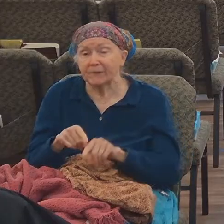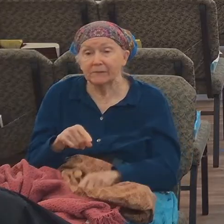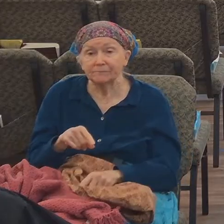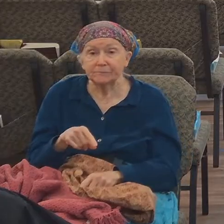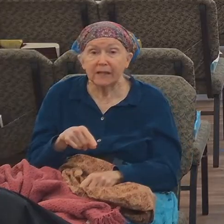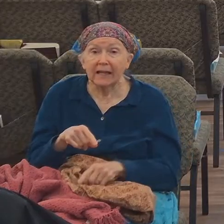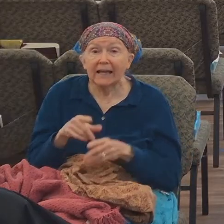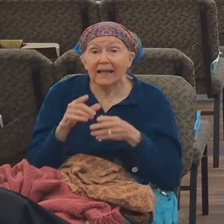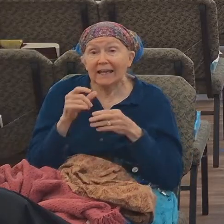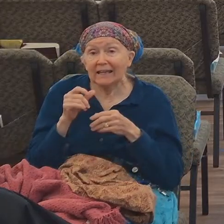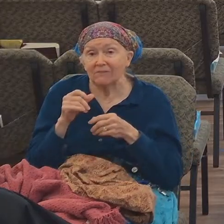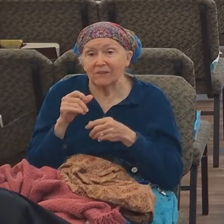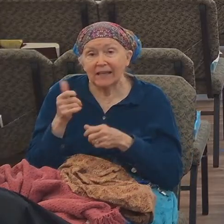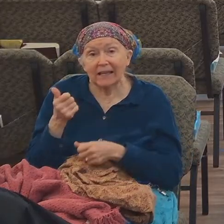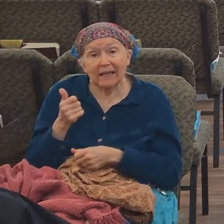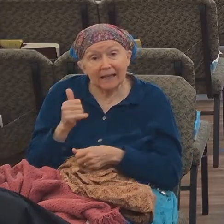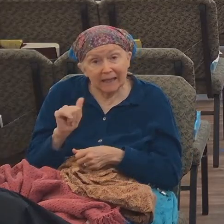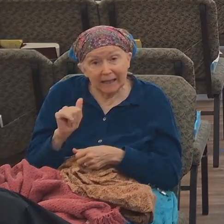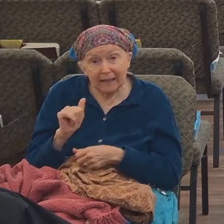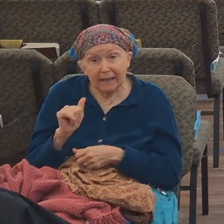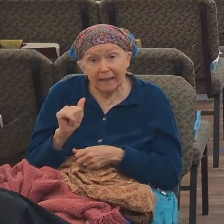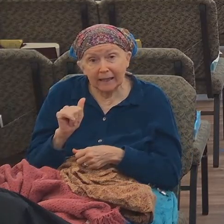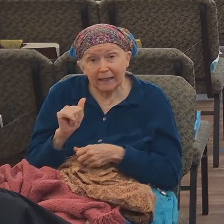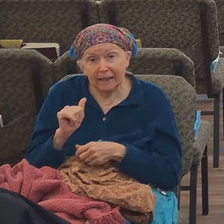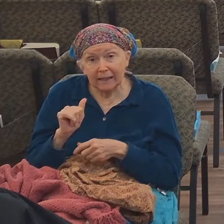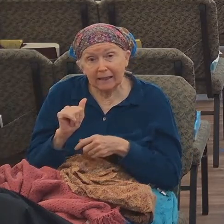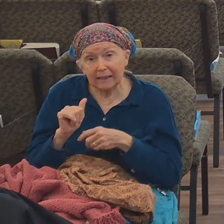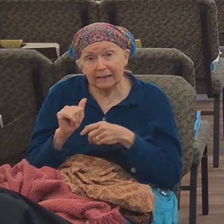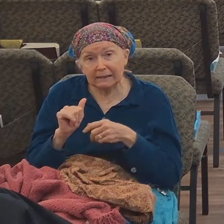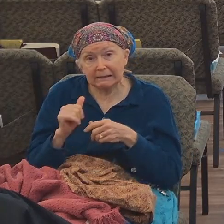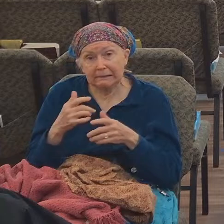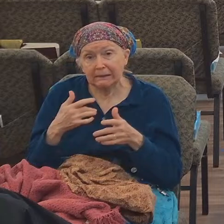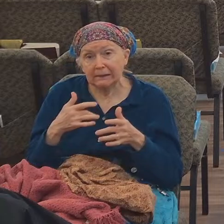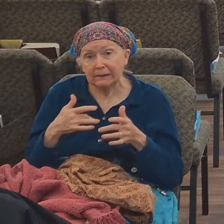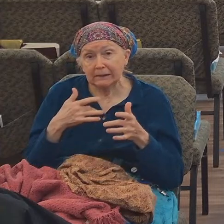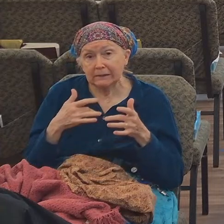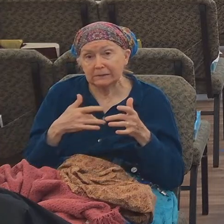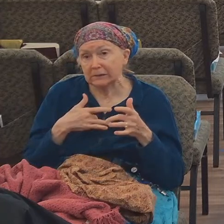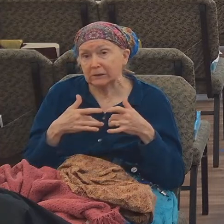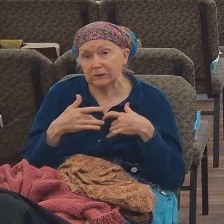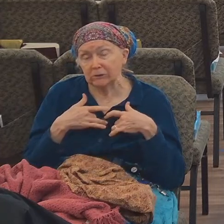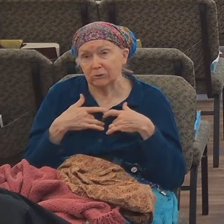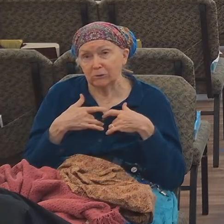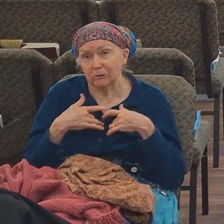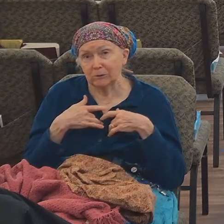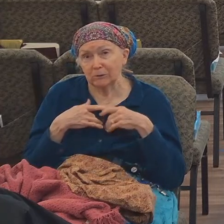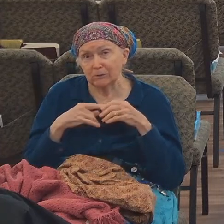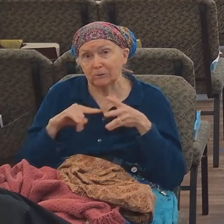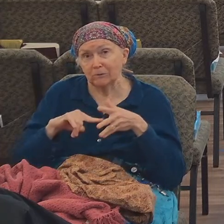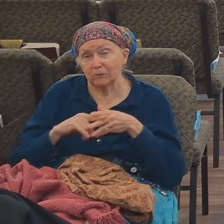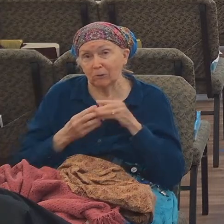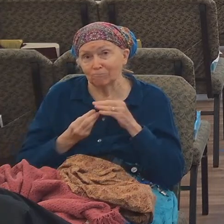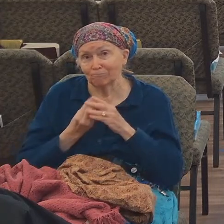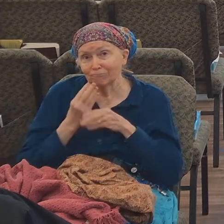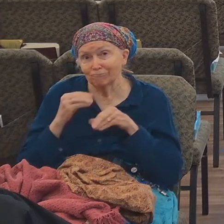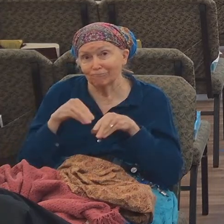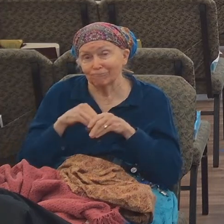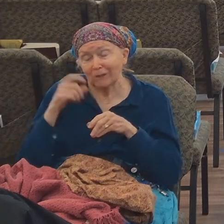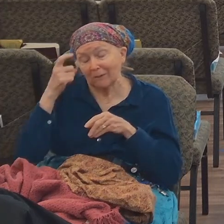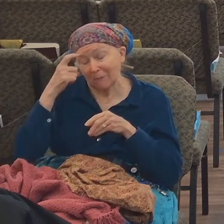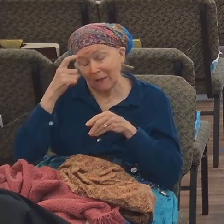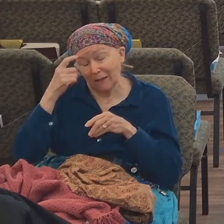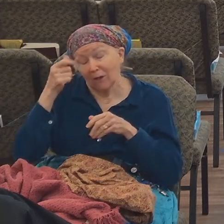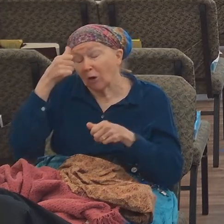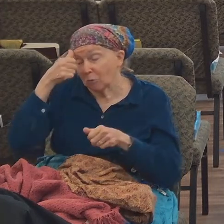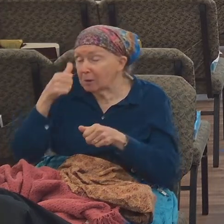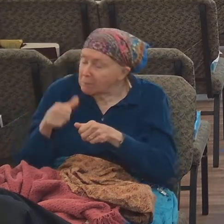out, right? Like, let's just remind us of what's happened and why we haven't